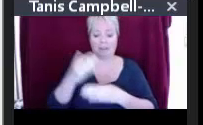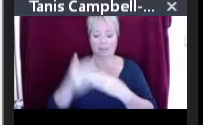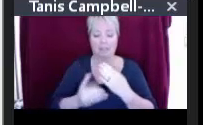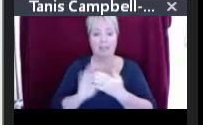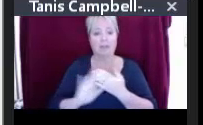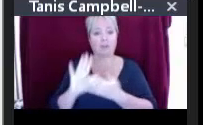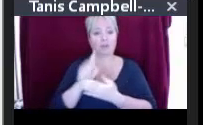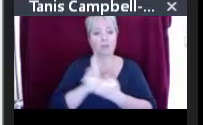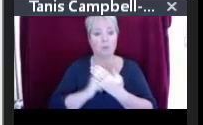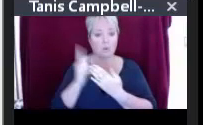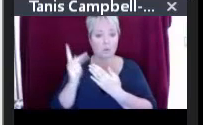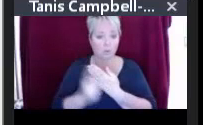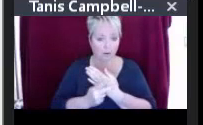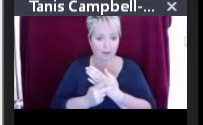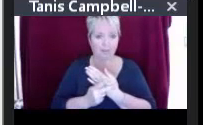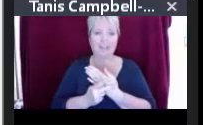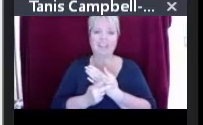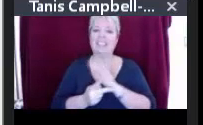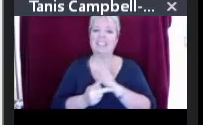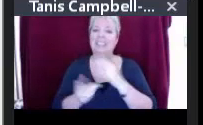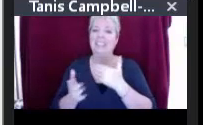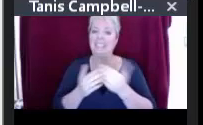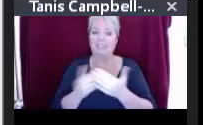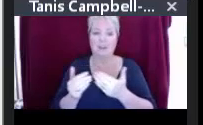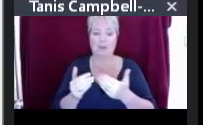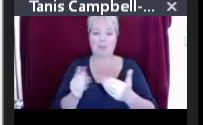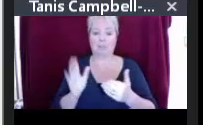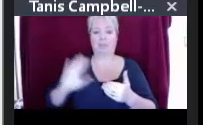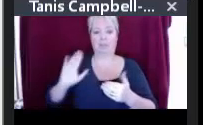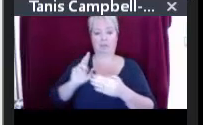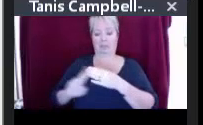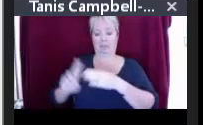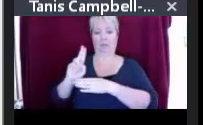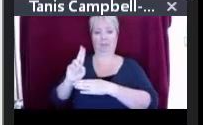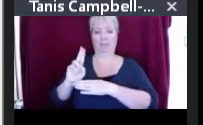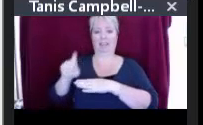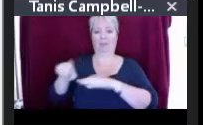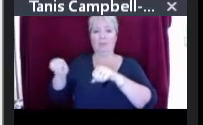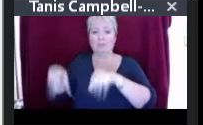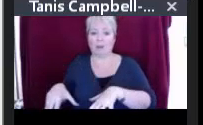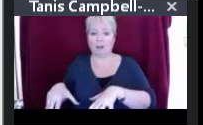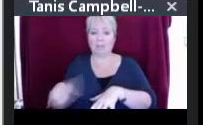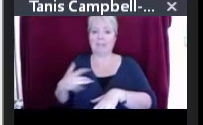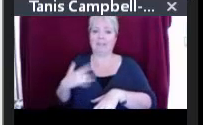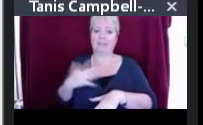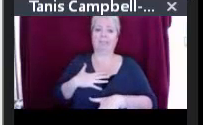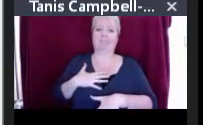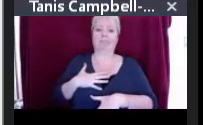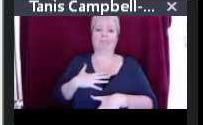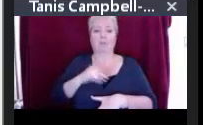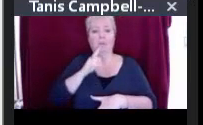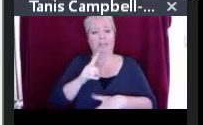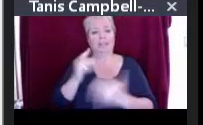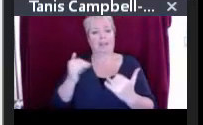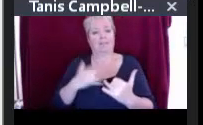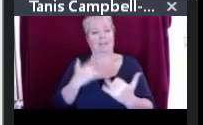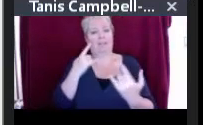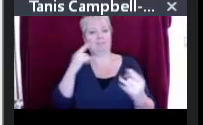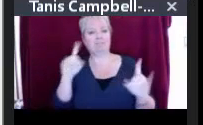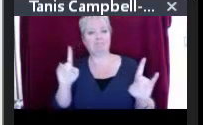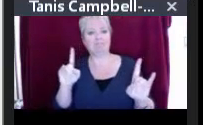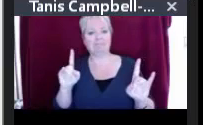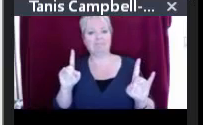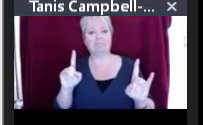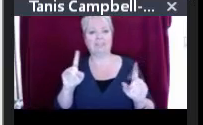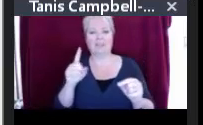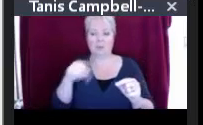program after failing to finish my university education was a great accomplishment for me. You have all been a really